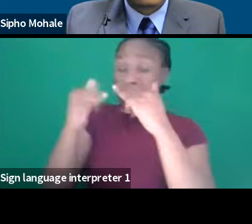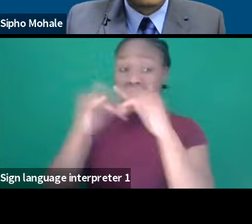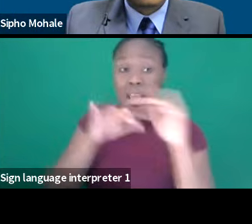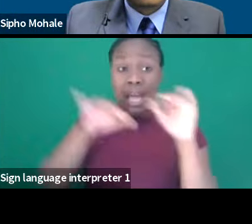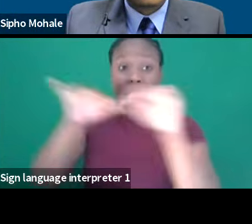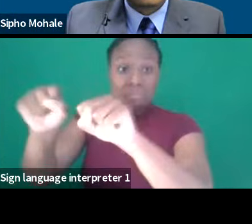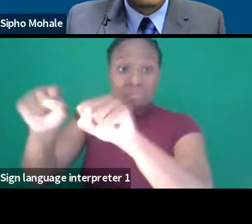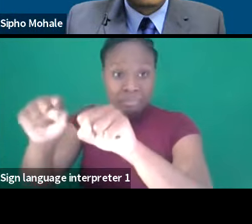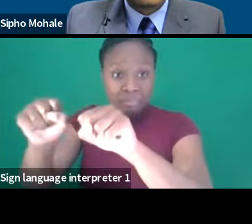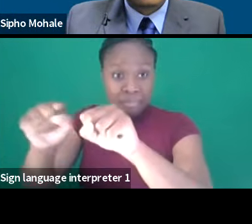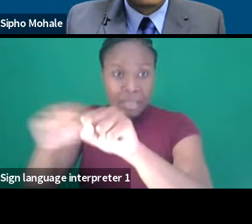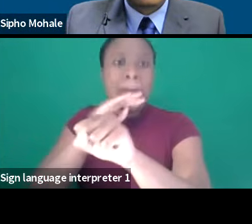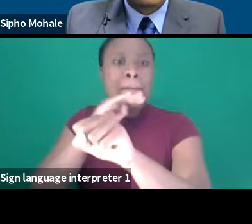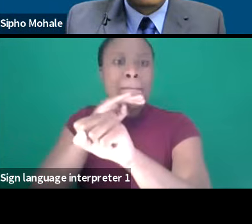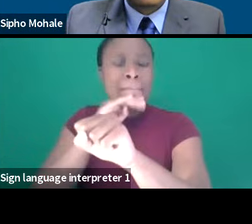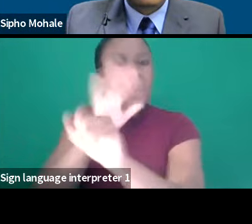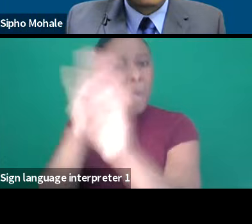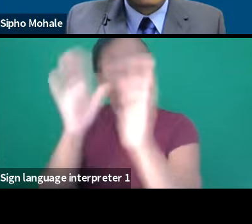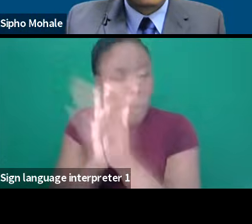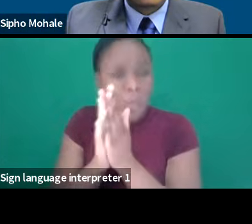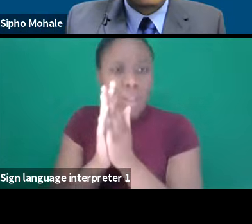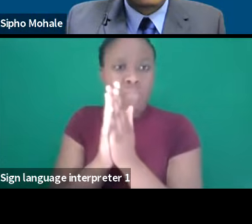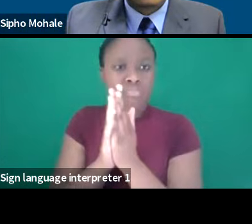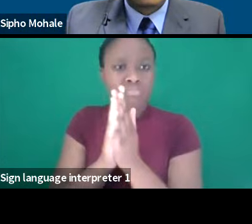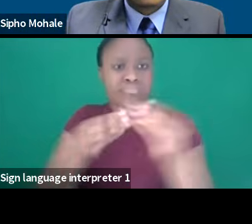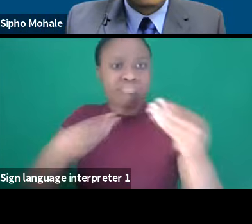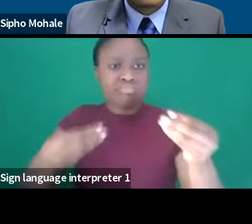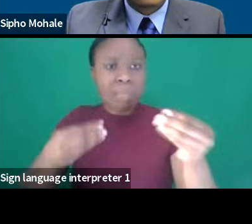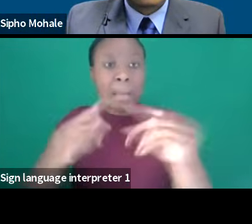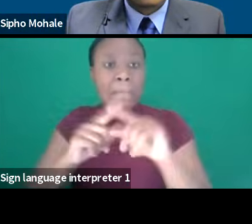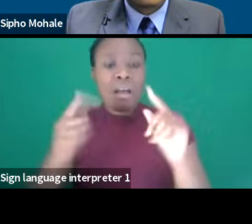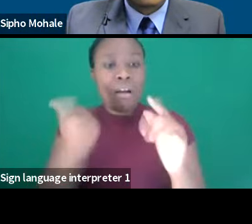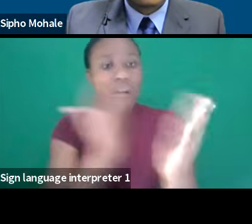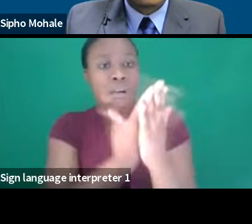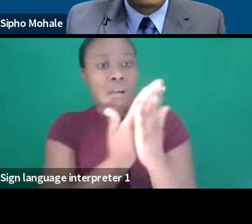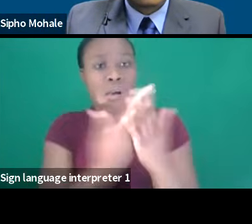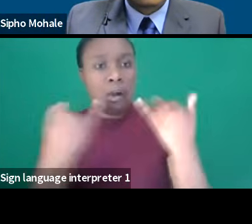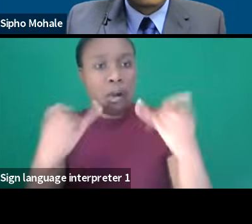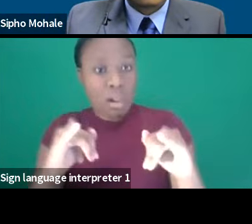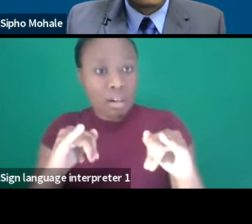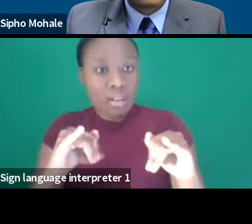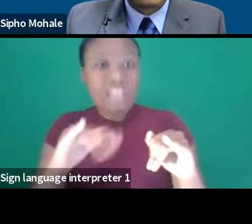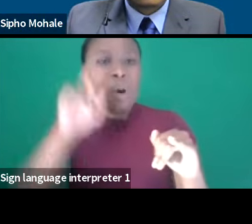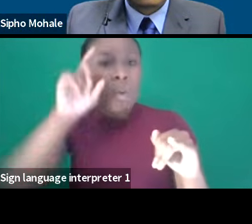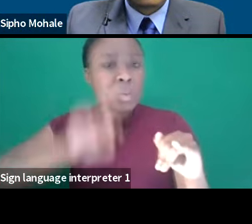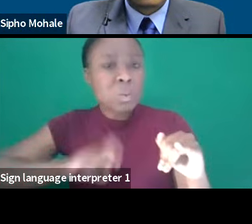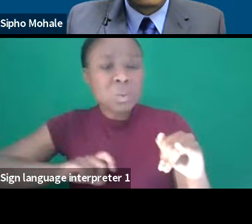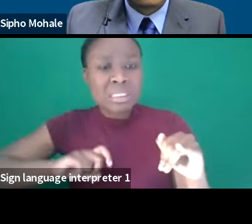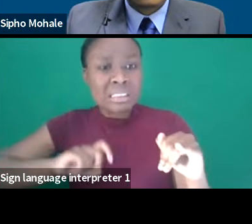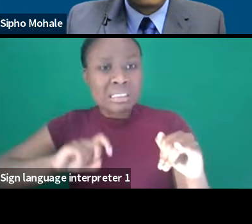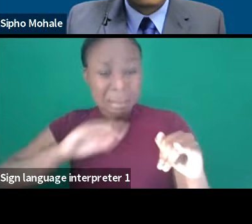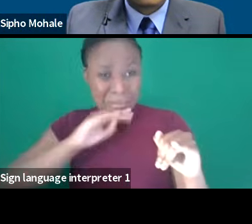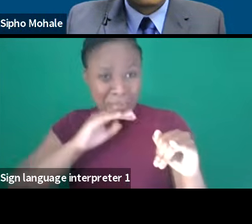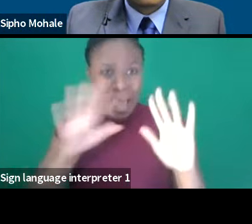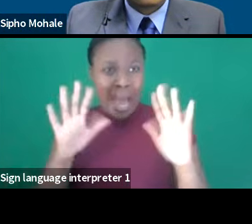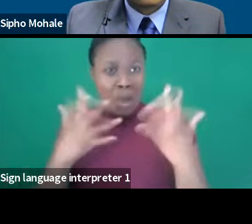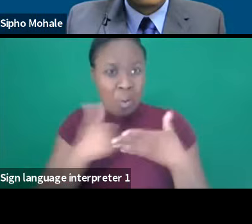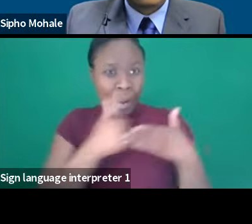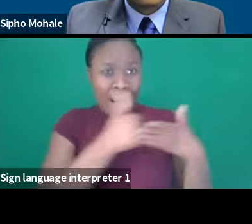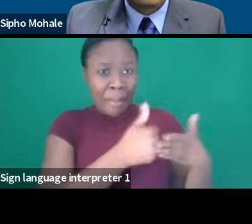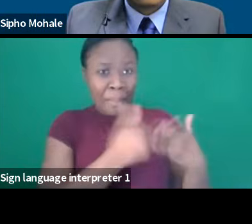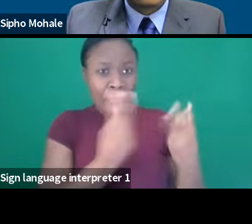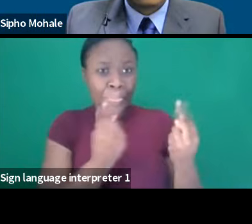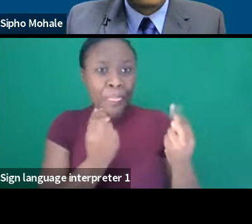taxpayers. They've got old returns that have never been submitted by the previous owner. How then do we help this